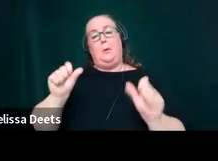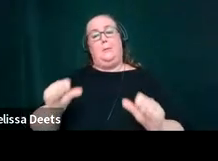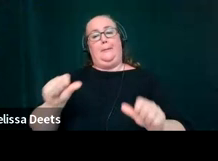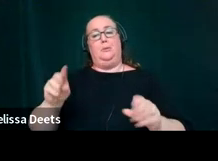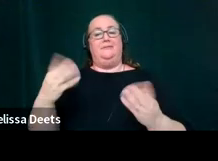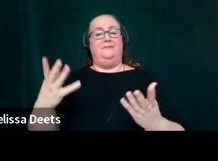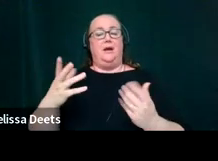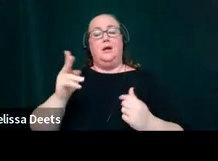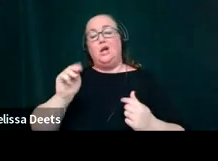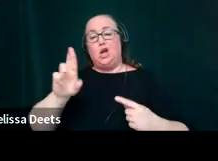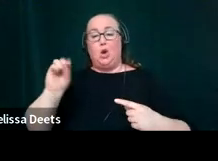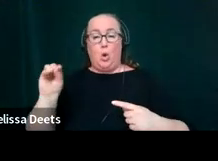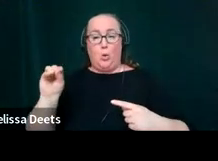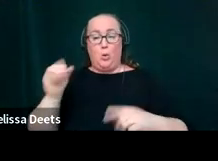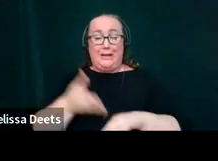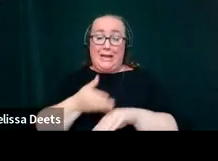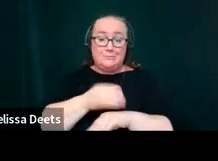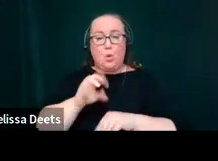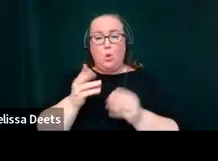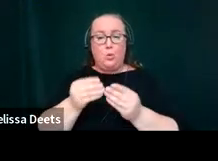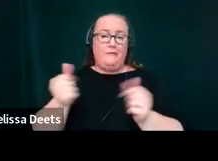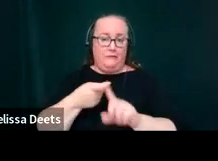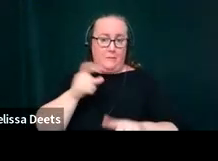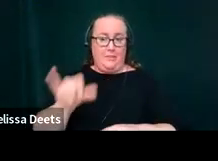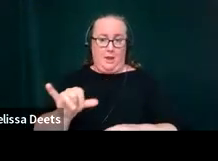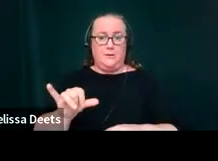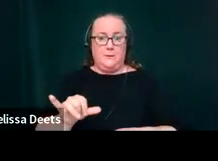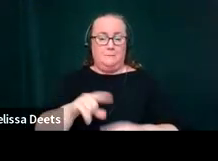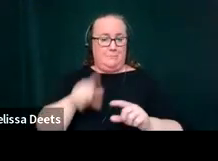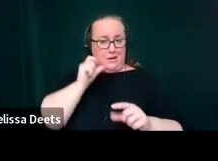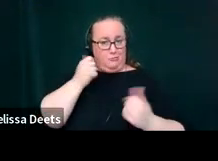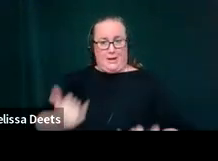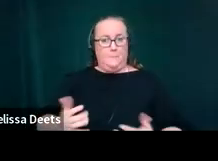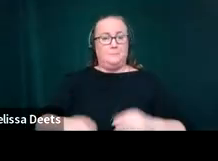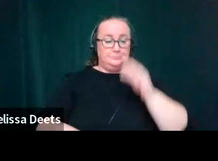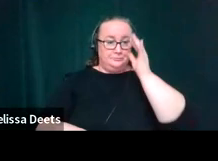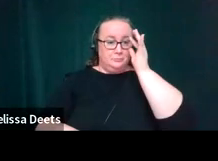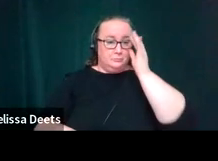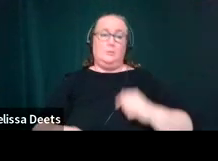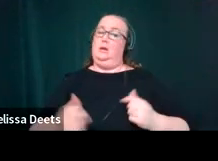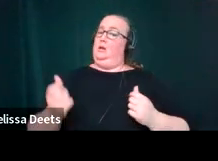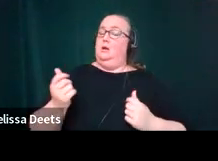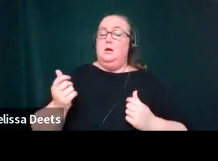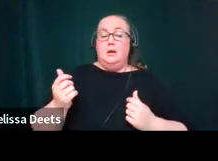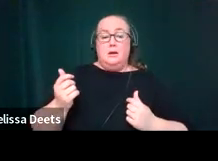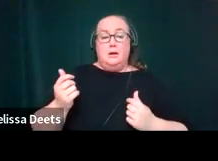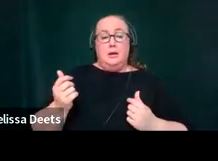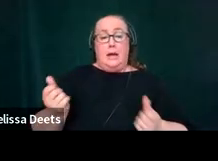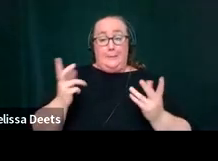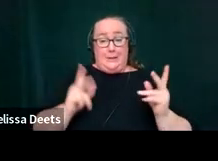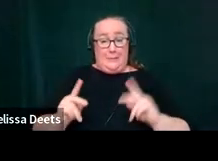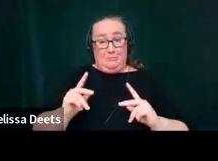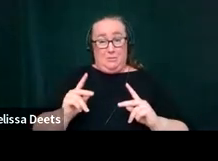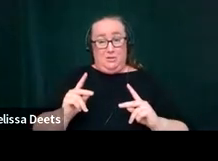or recovery of the vision loss from glaucoma. The number of people affected by glaucoma will double